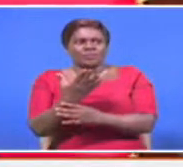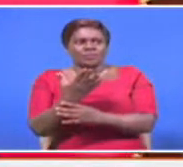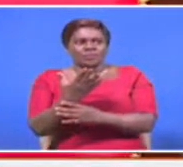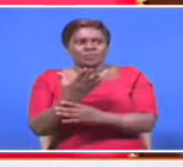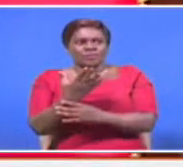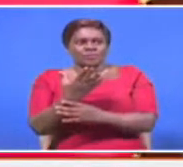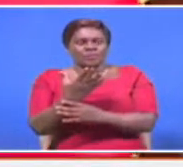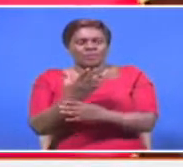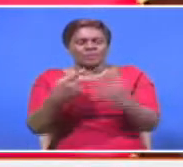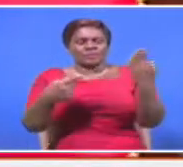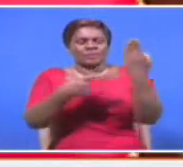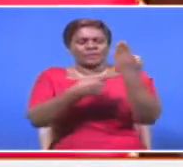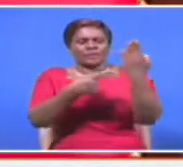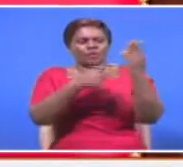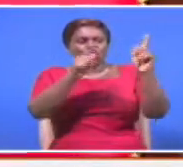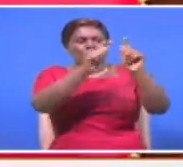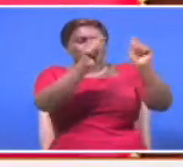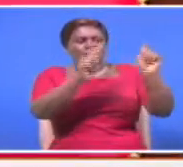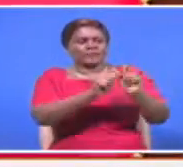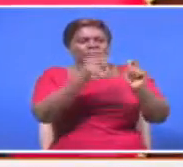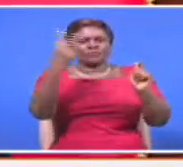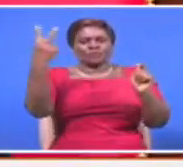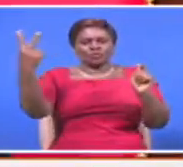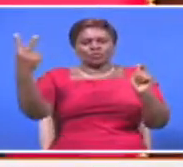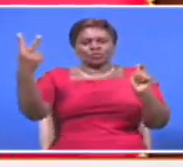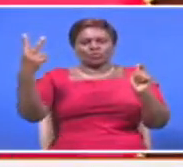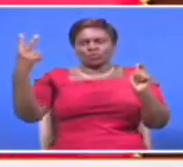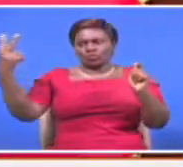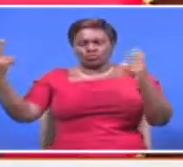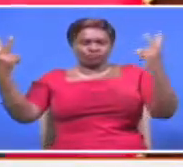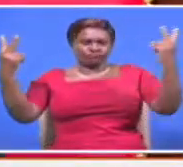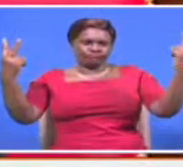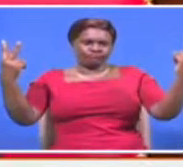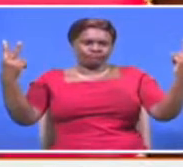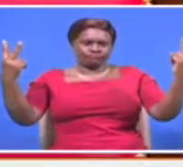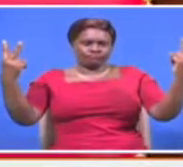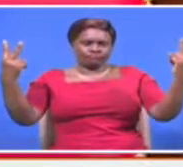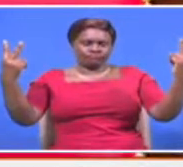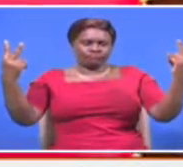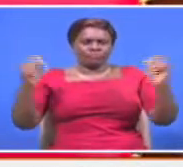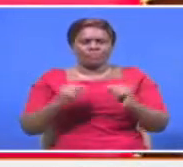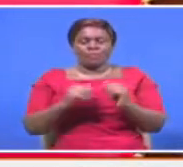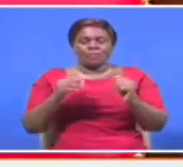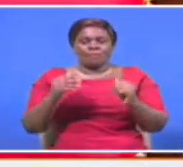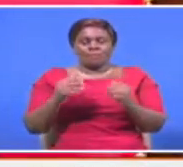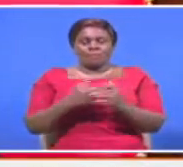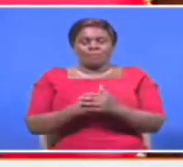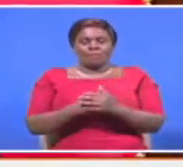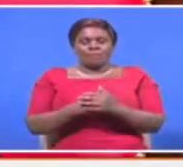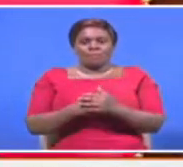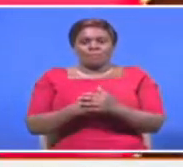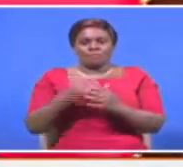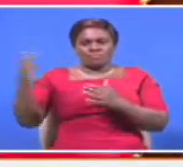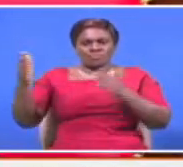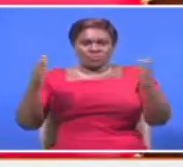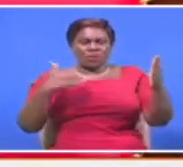there'll be two technical teams on both sides with a rapporteur on both